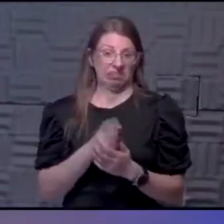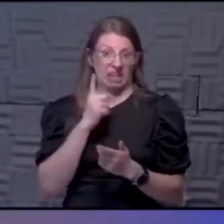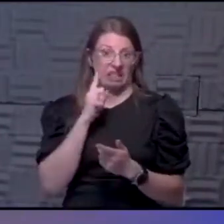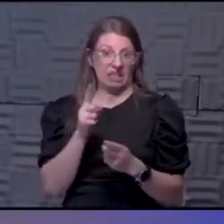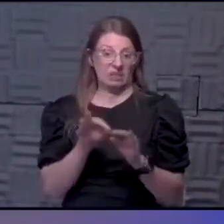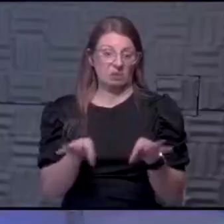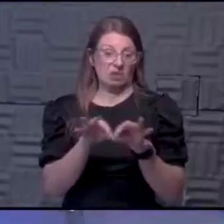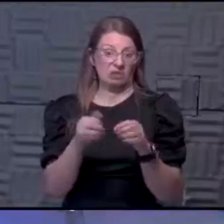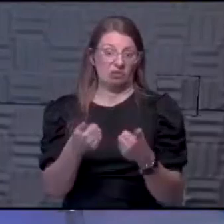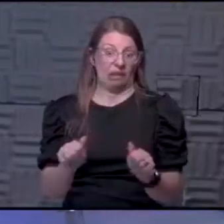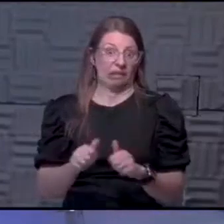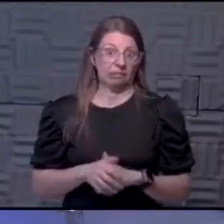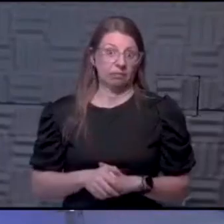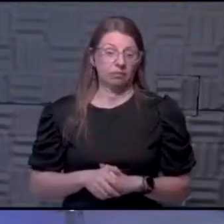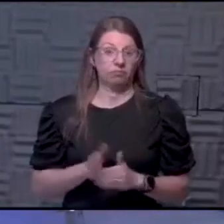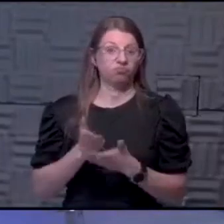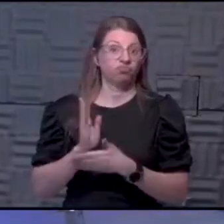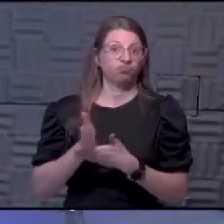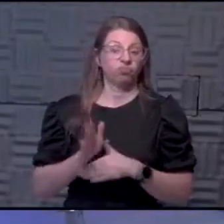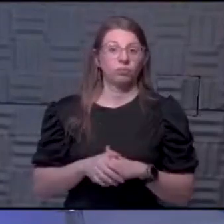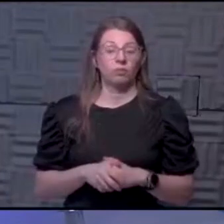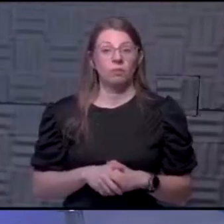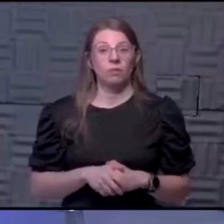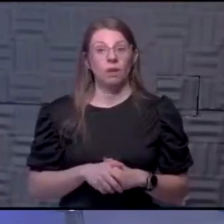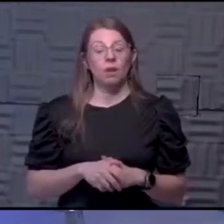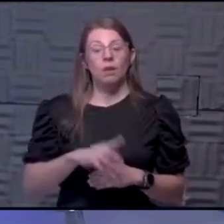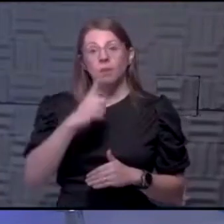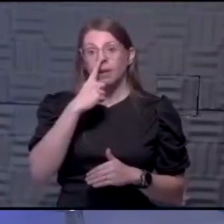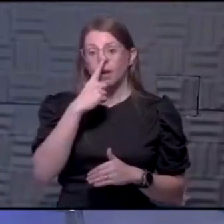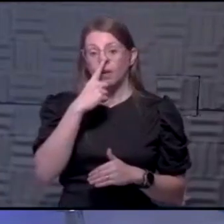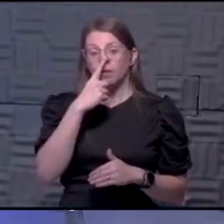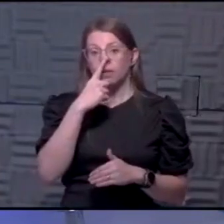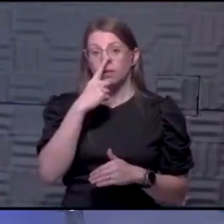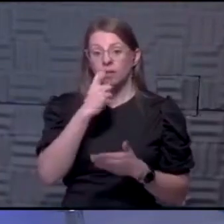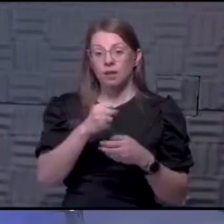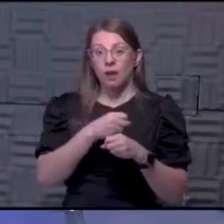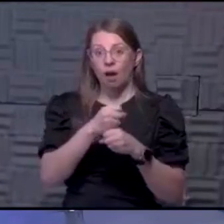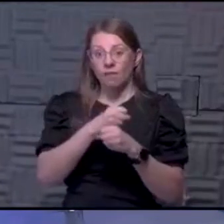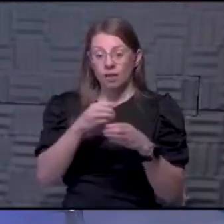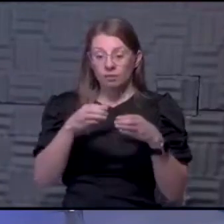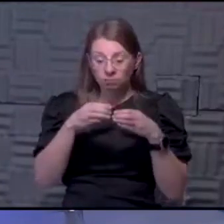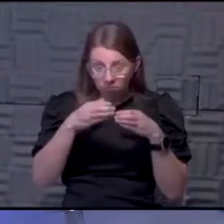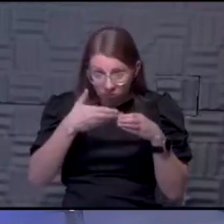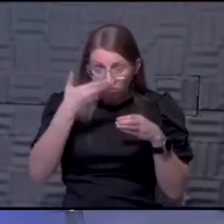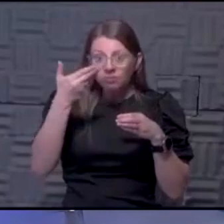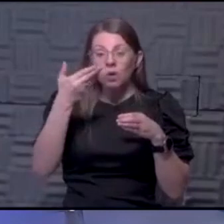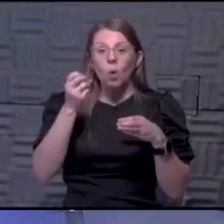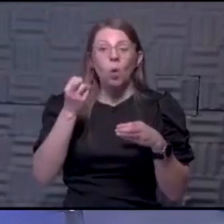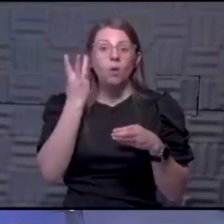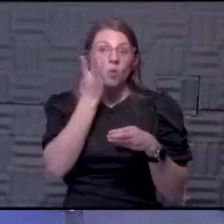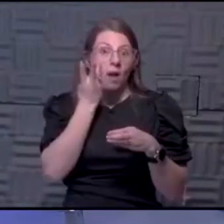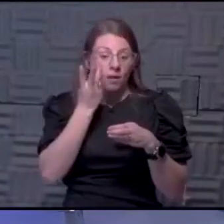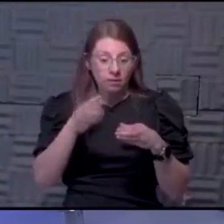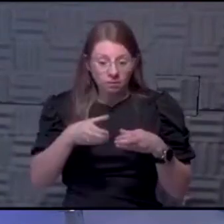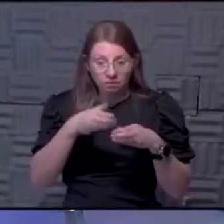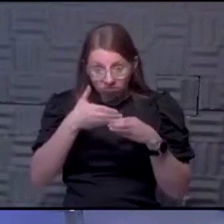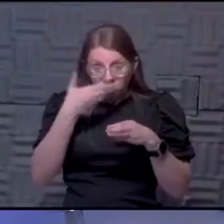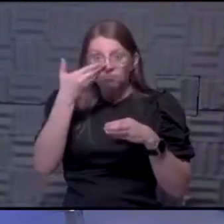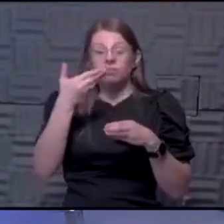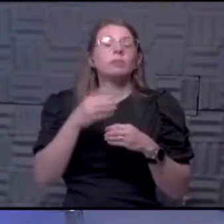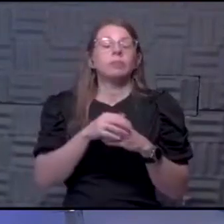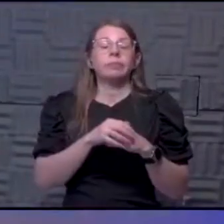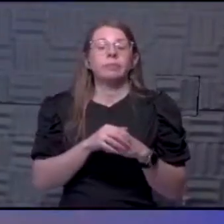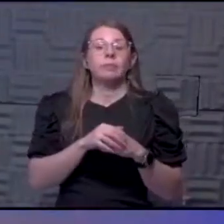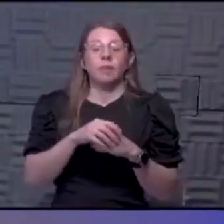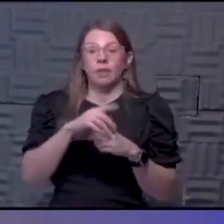shot. Yeah. All right. Well, What that about sounds pretty maybe cool stuff. sticking your nose in a coffee cup or? Yeah. wine glass? Yes, so, in terms of the